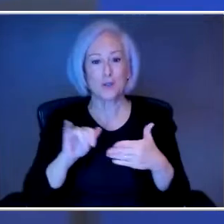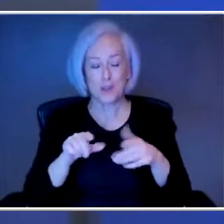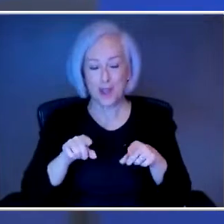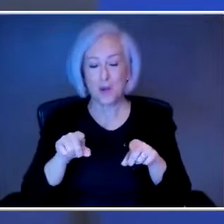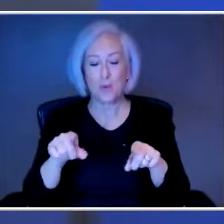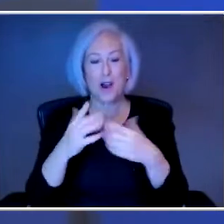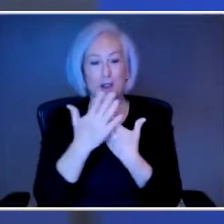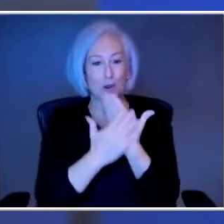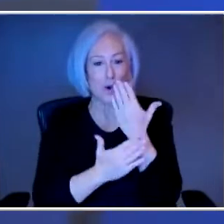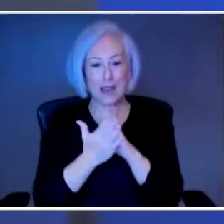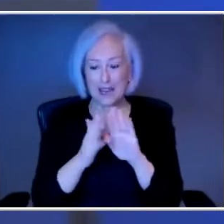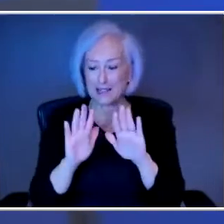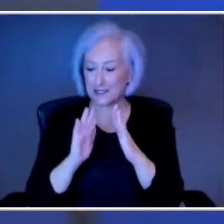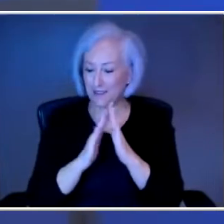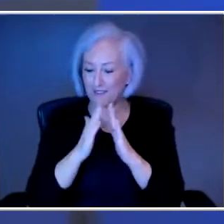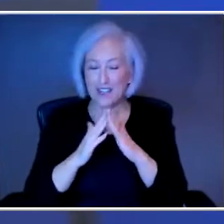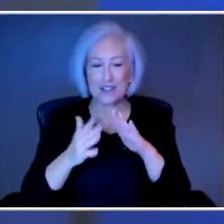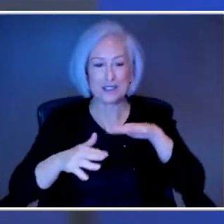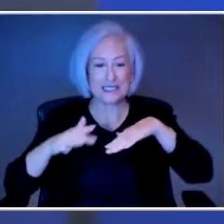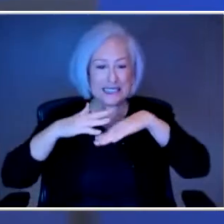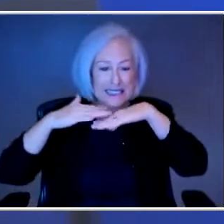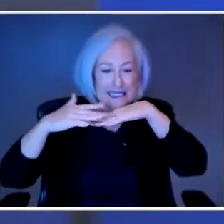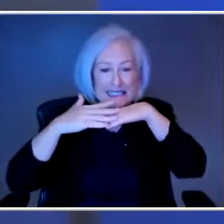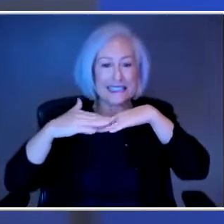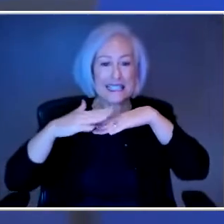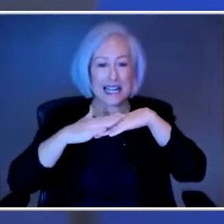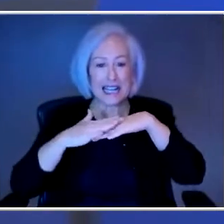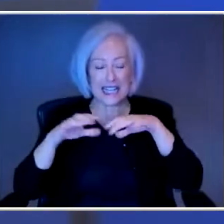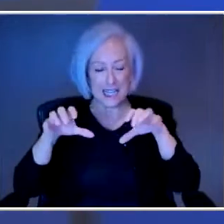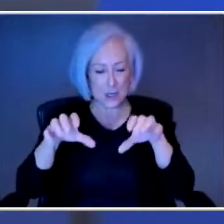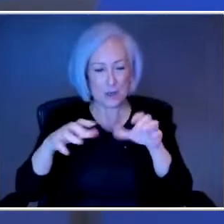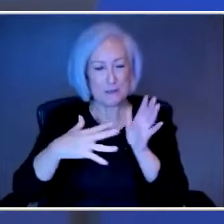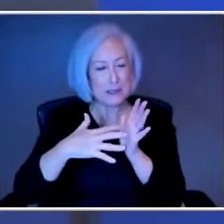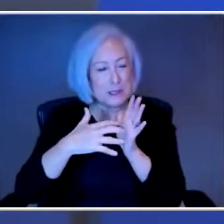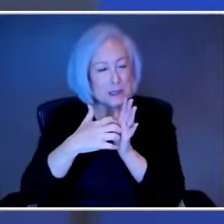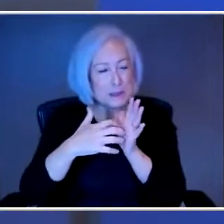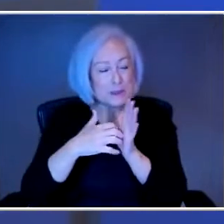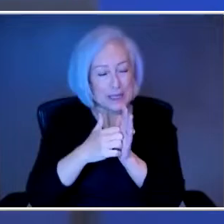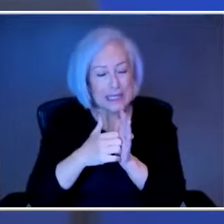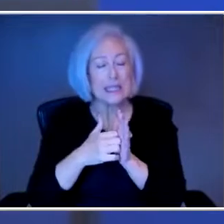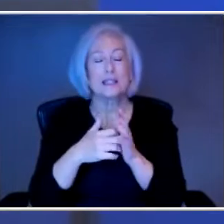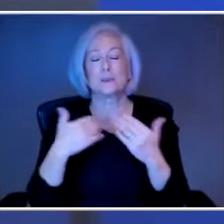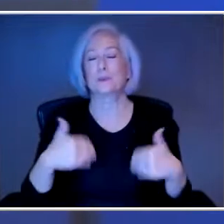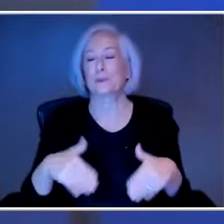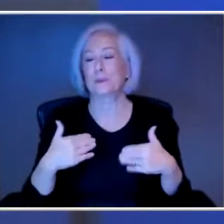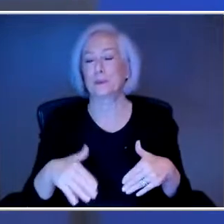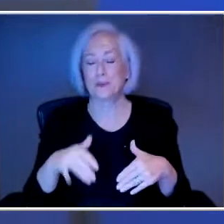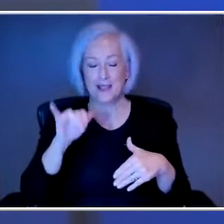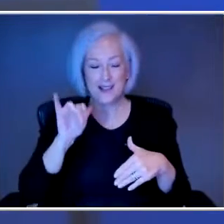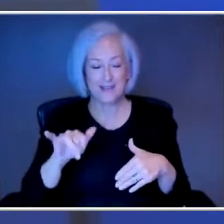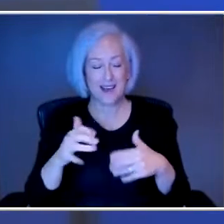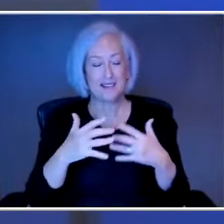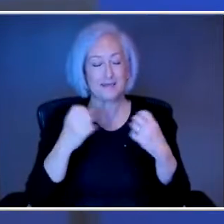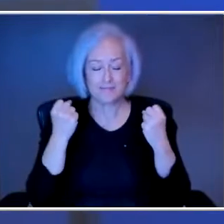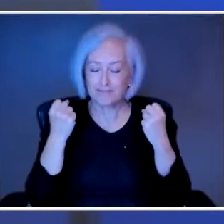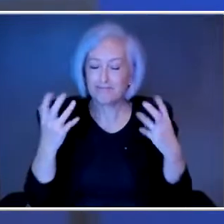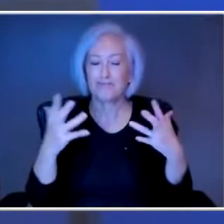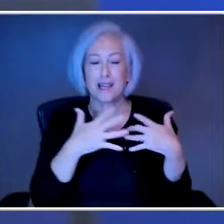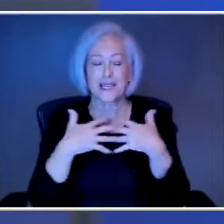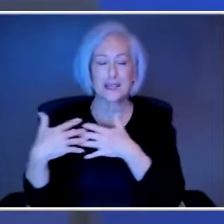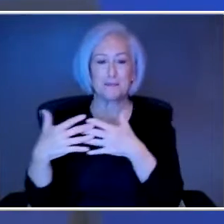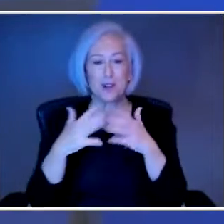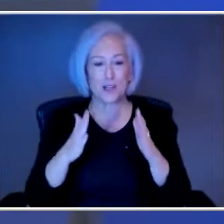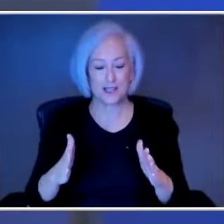fingers are tingling or your grip is weak. That is the reality for millions of Americans living with carpal tunnel syndrome. And the